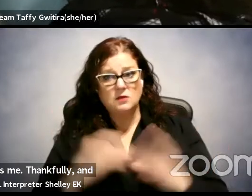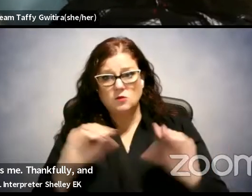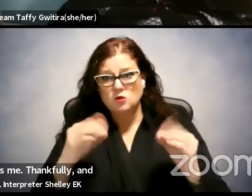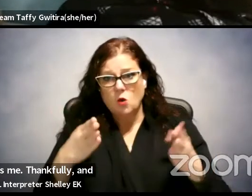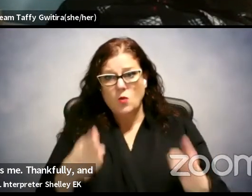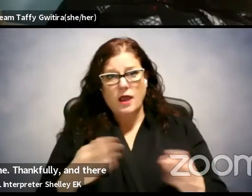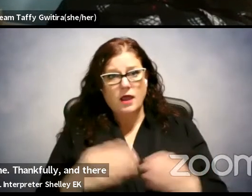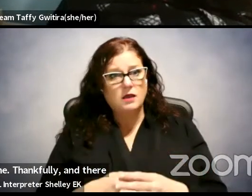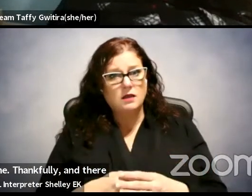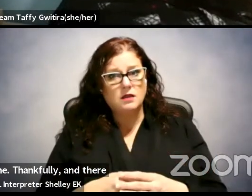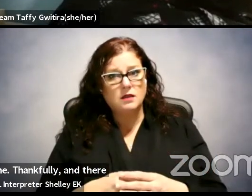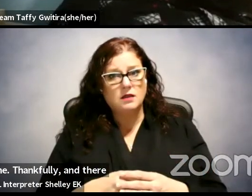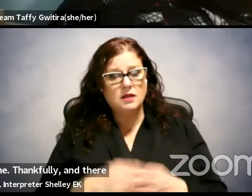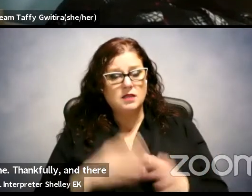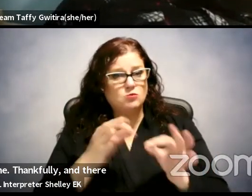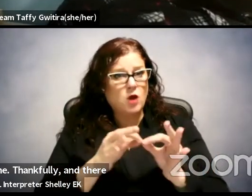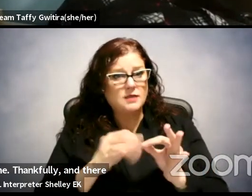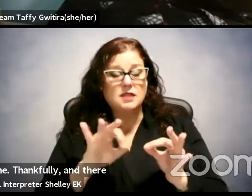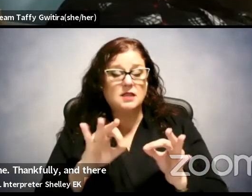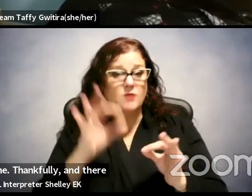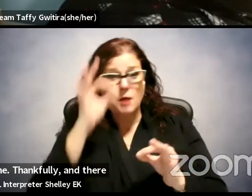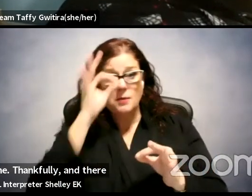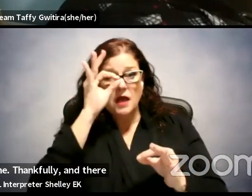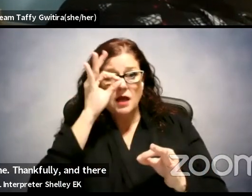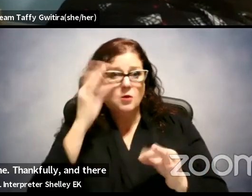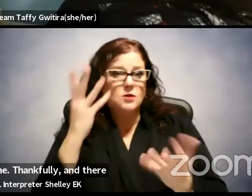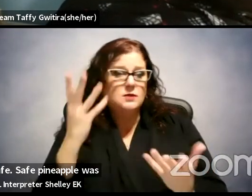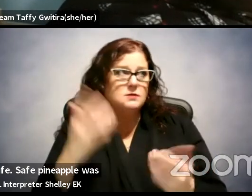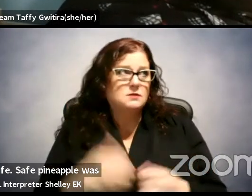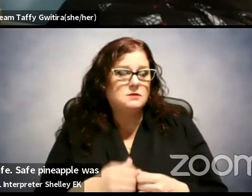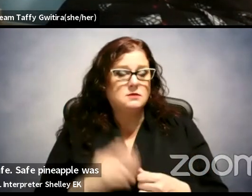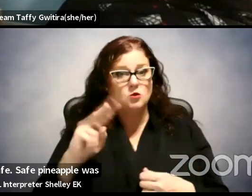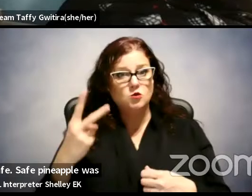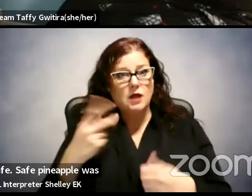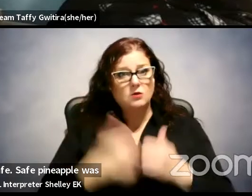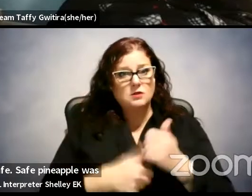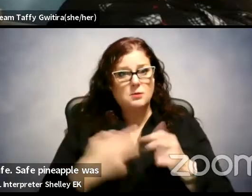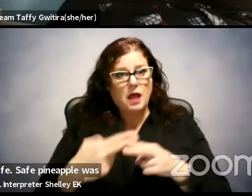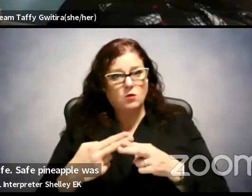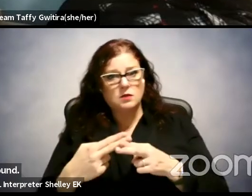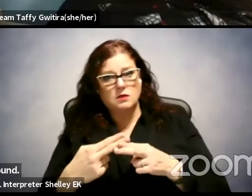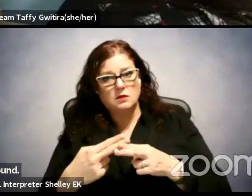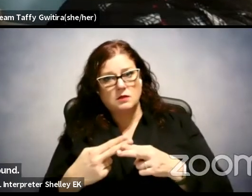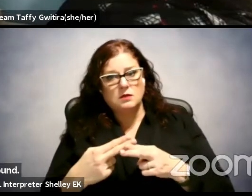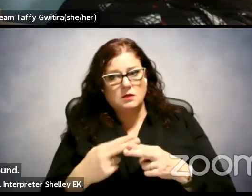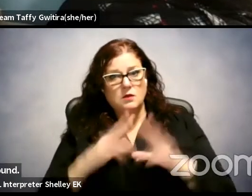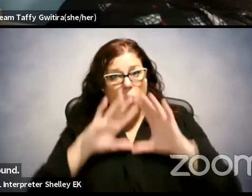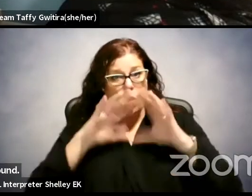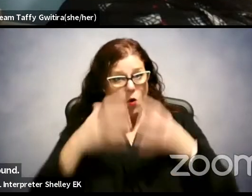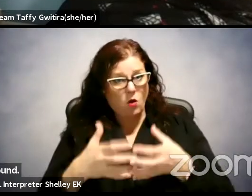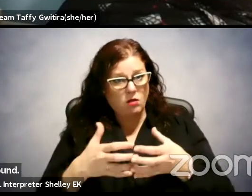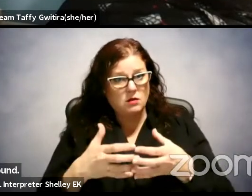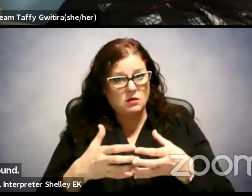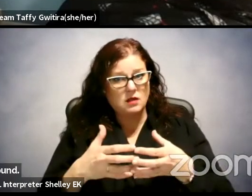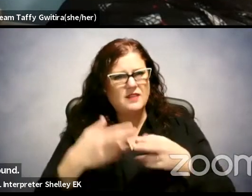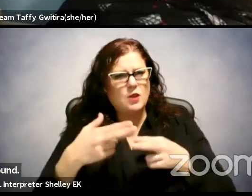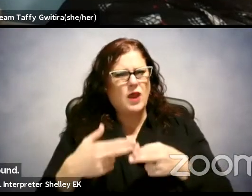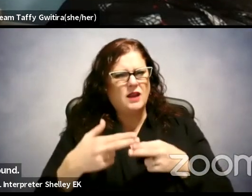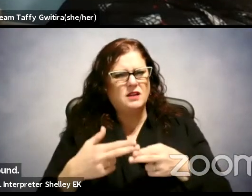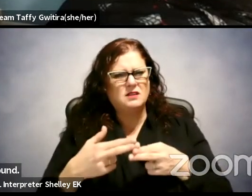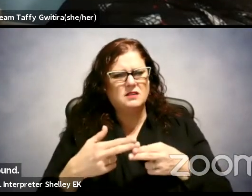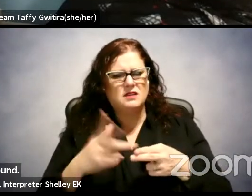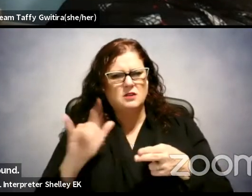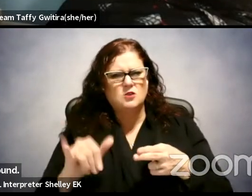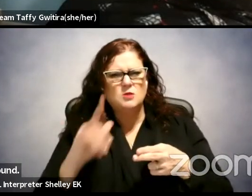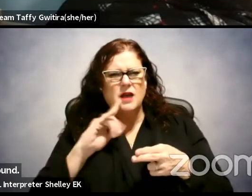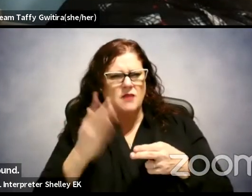this was priced. So say if pineapple was like $2 a pound, right, whole, and they just weighed it, which they normally just do it by